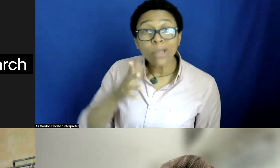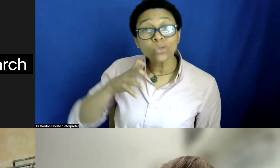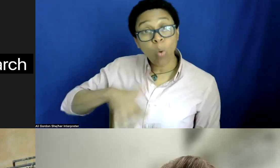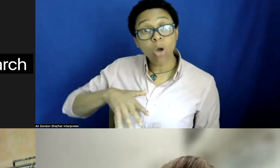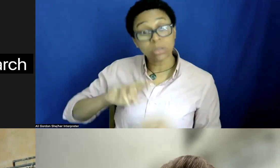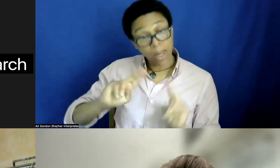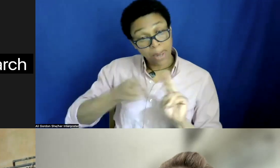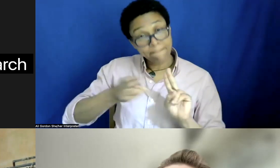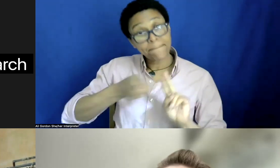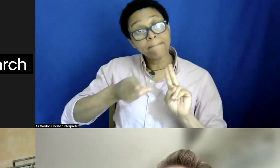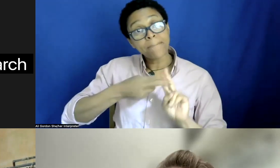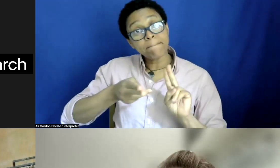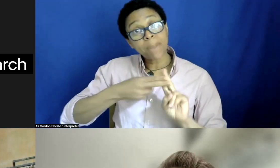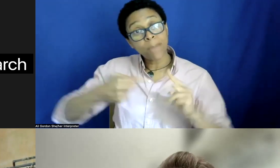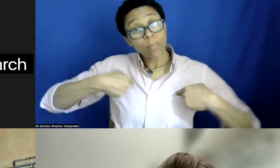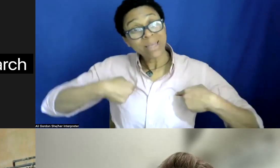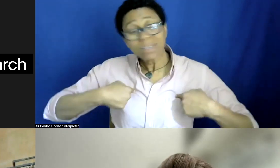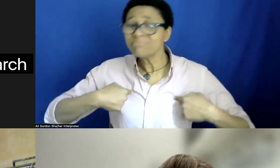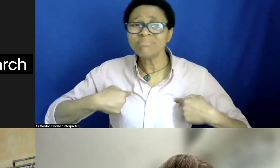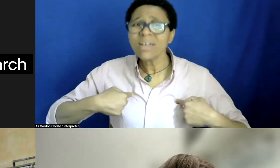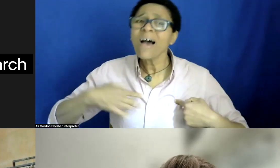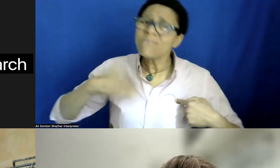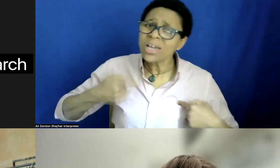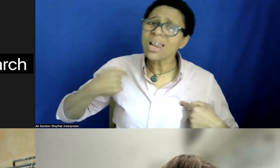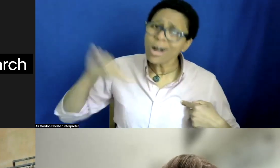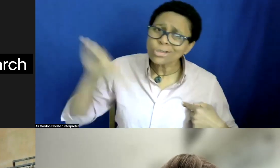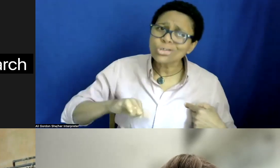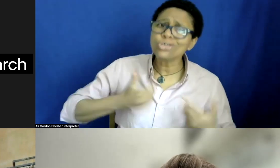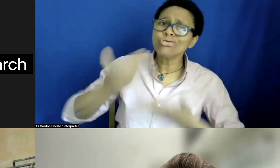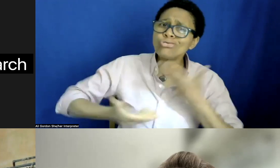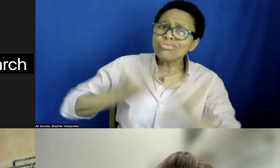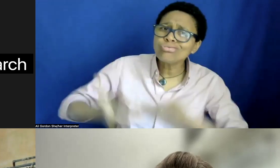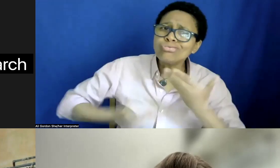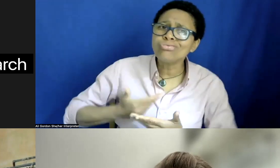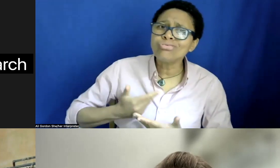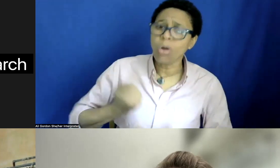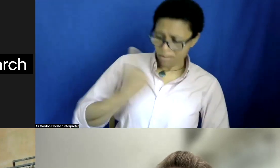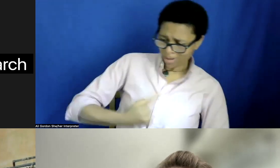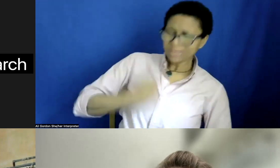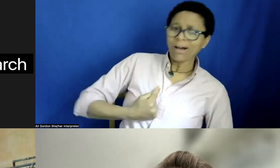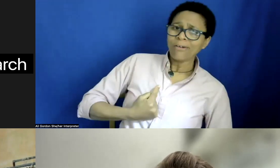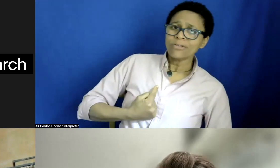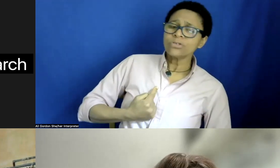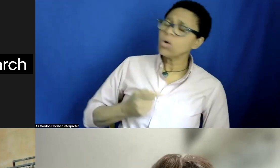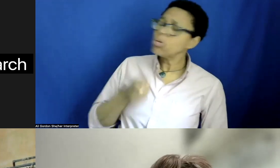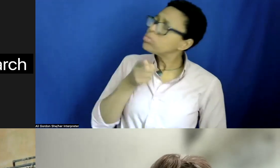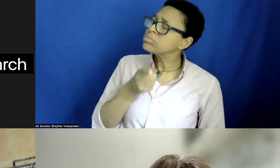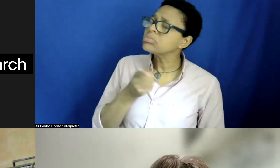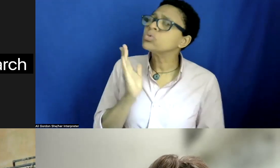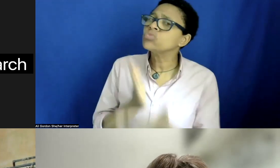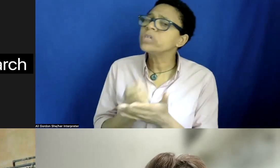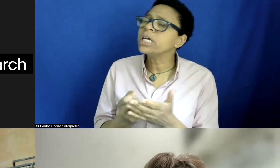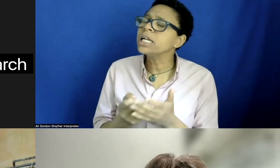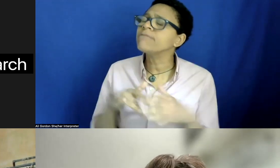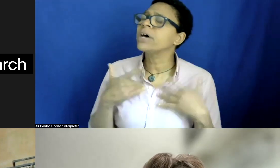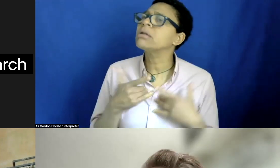labels attached to myself, and I feel like it should be down to me when they get attached to myself. So that really stuck out for me, and I think